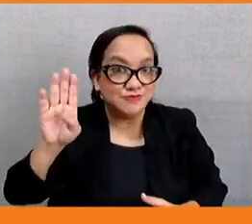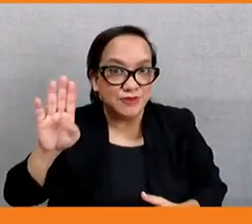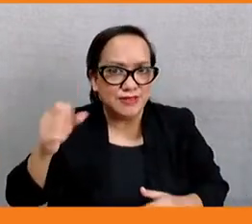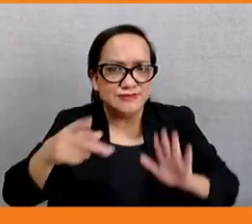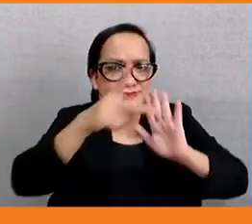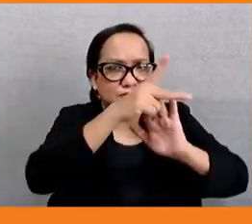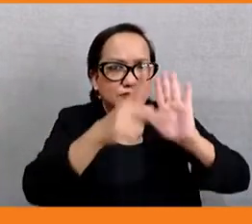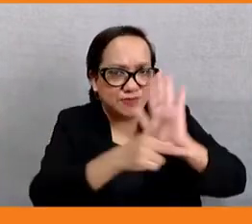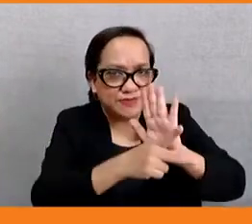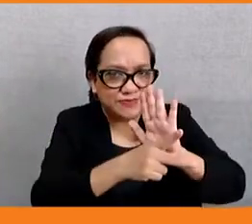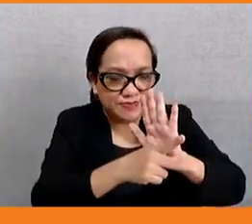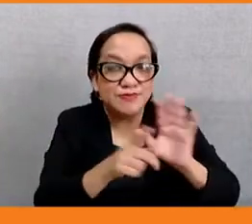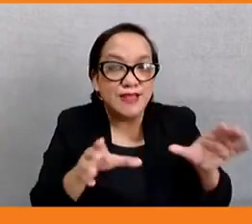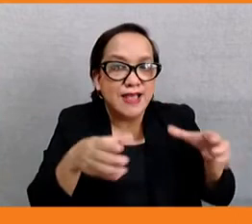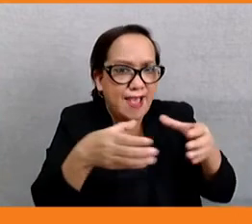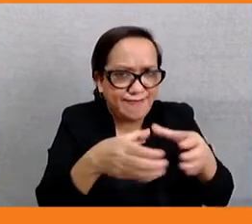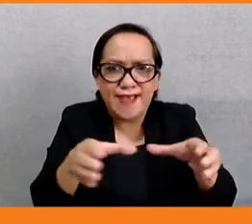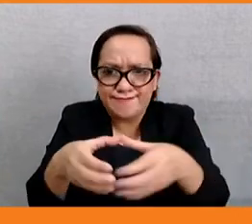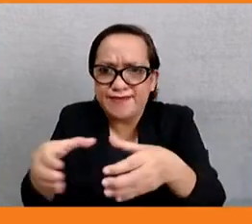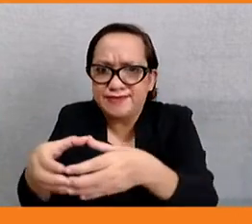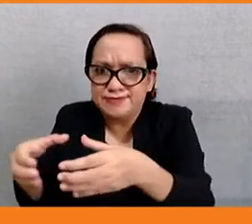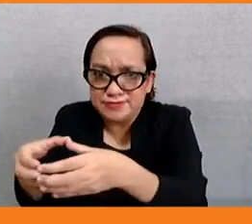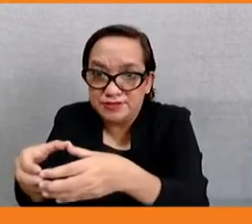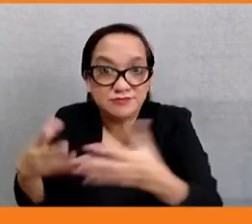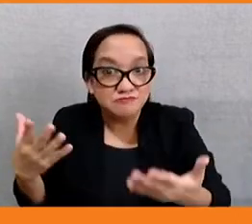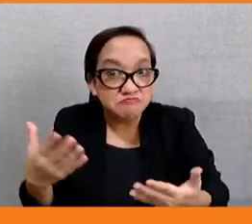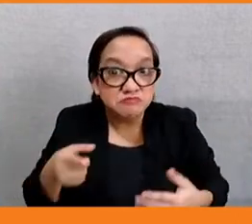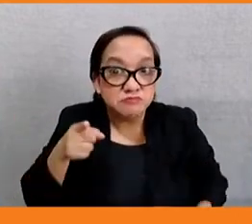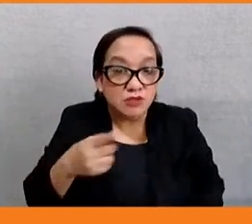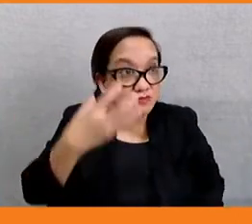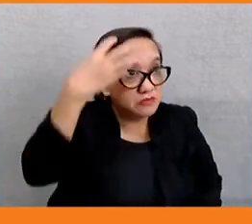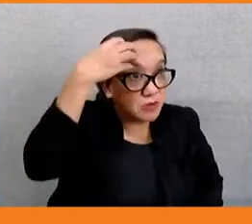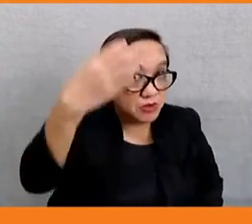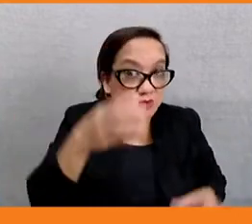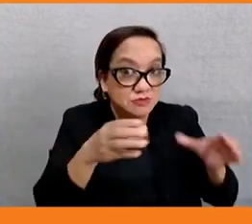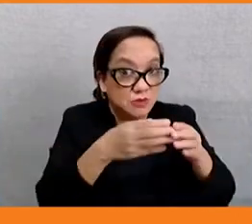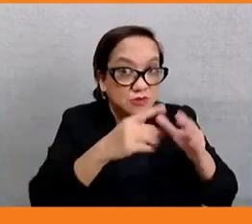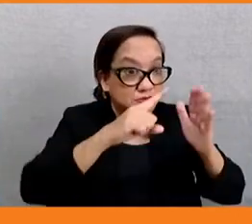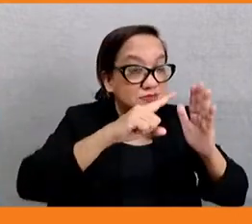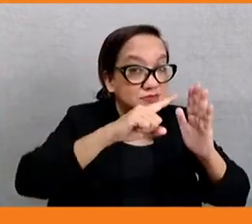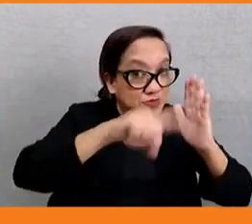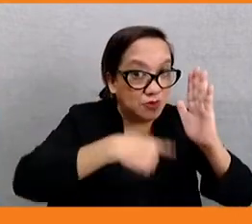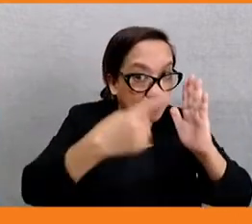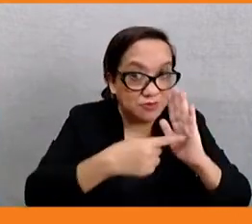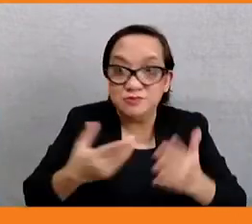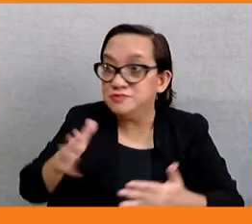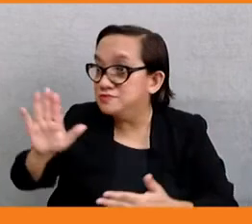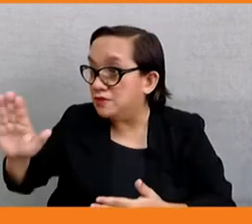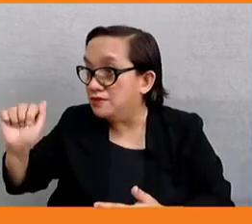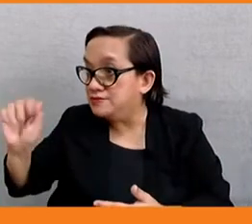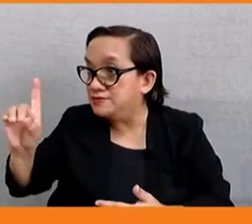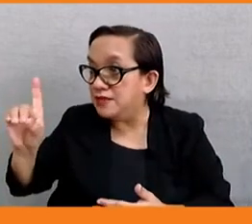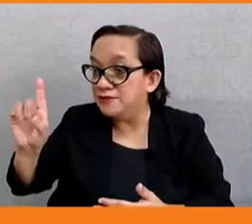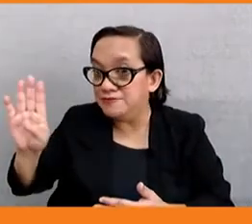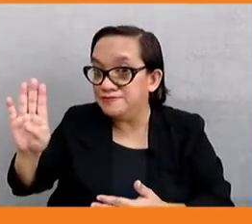inconsistencies between government of Sri Lanka and ADB policies. Although ADB has put more lending to the